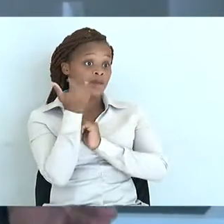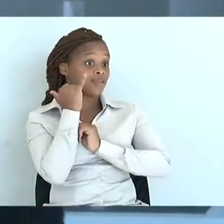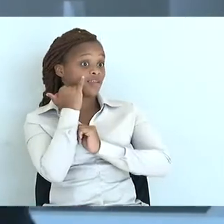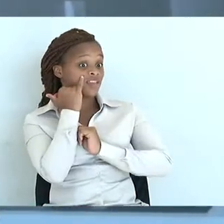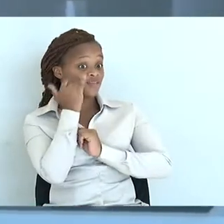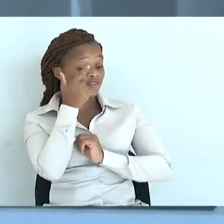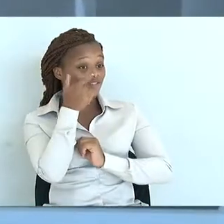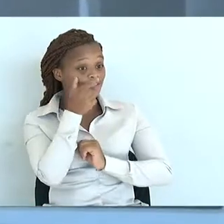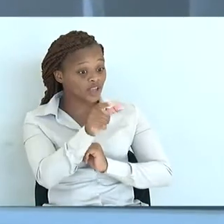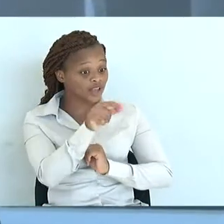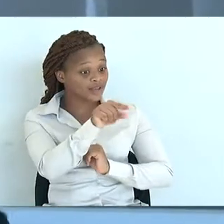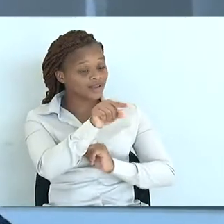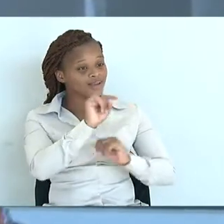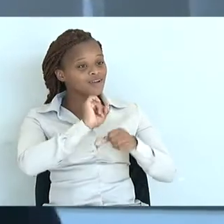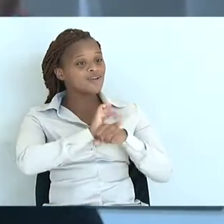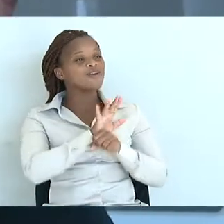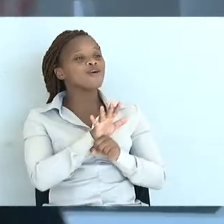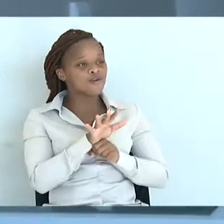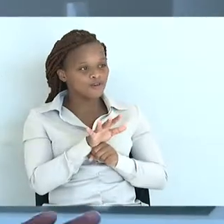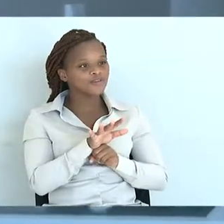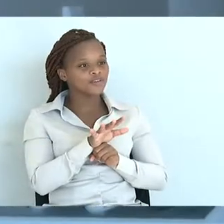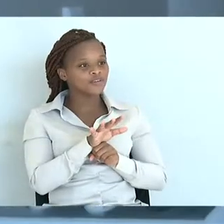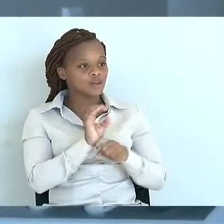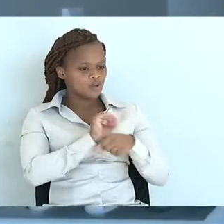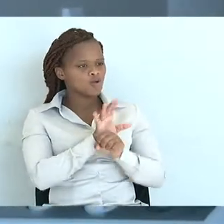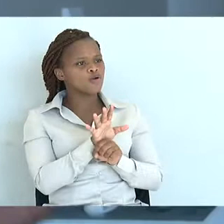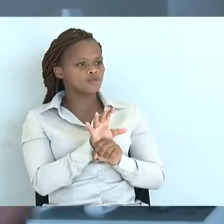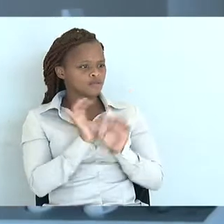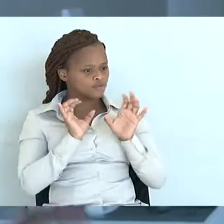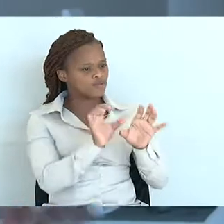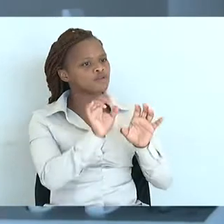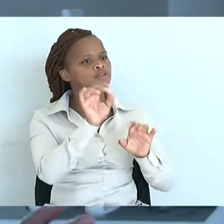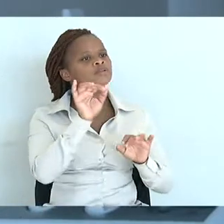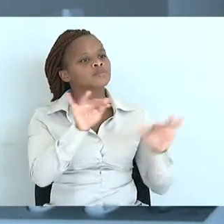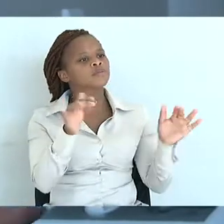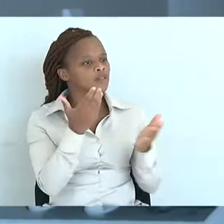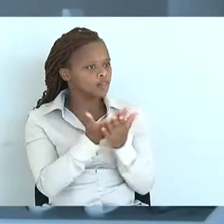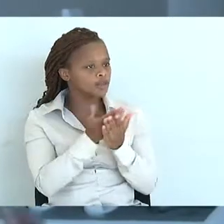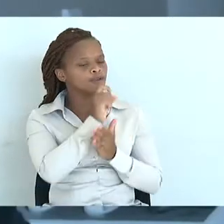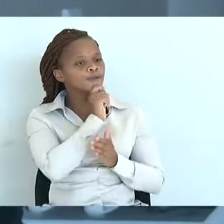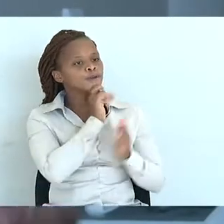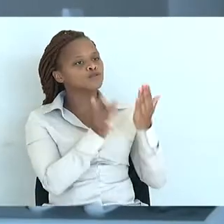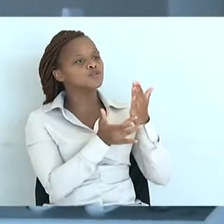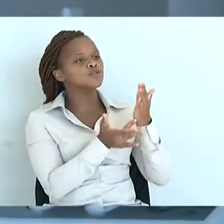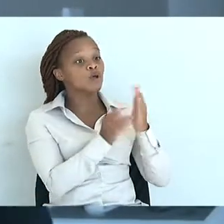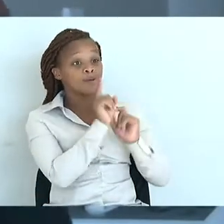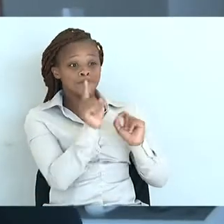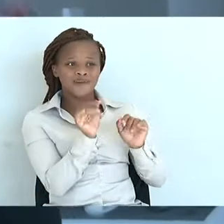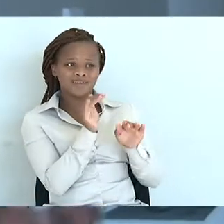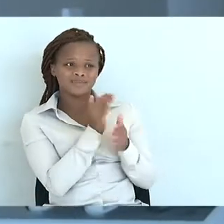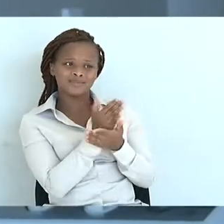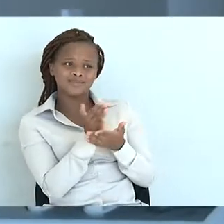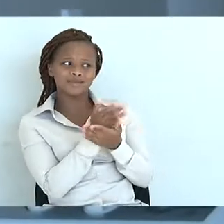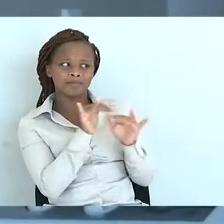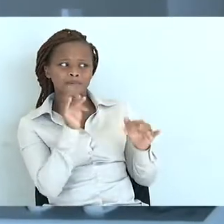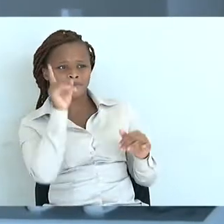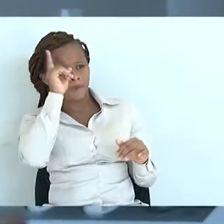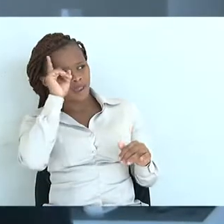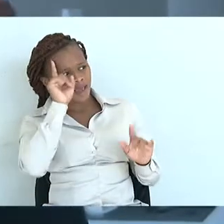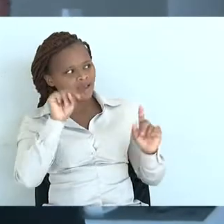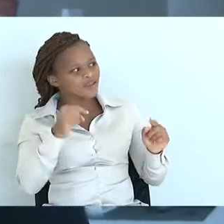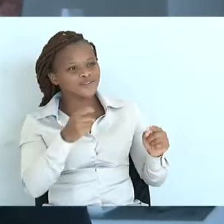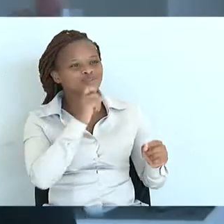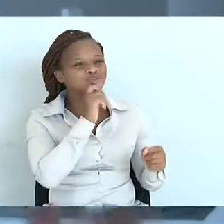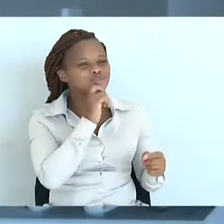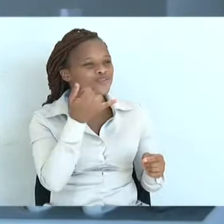COVID has forced us to be digital, and you have a black person that doesn't even know how to use a smartphone, doesn't even have access to it,